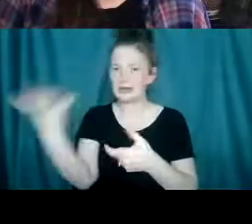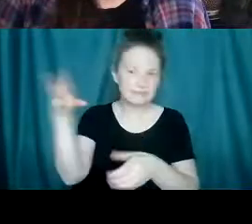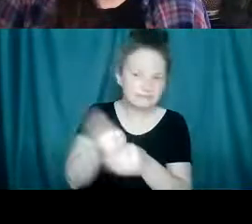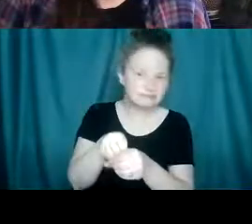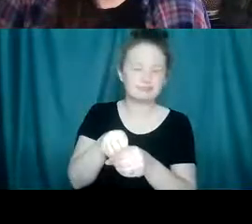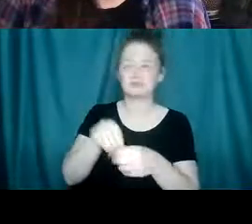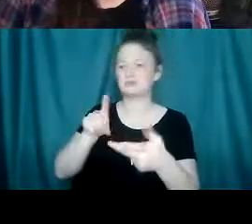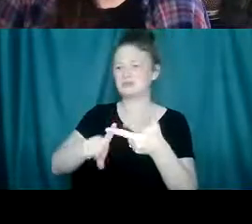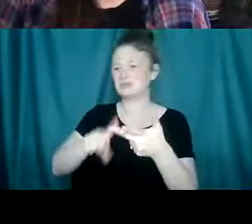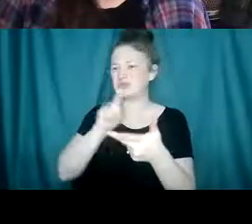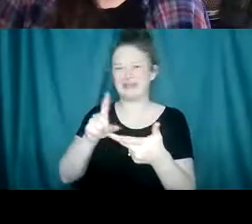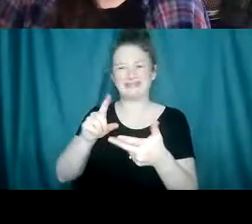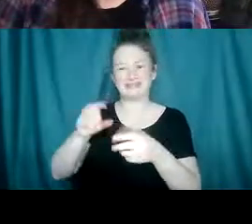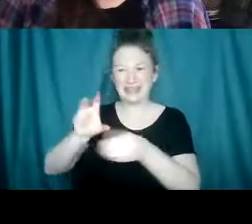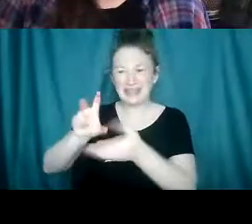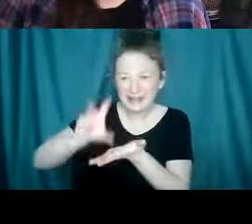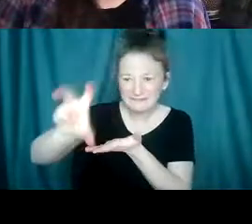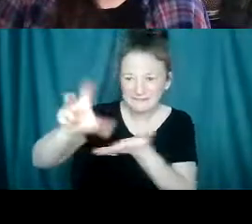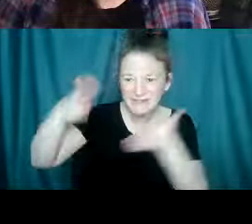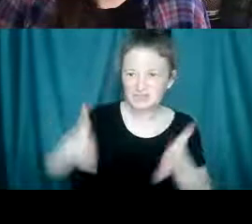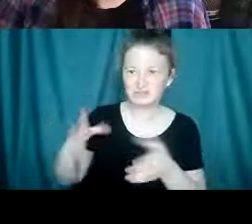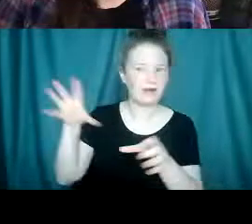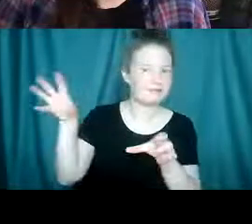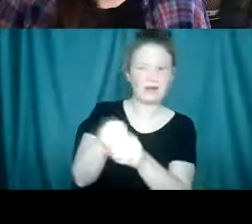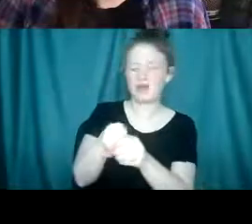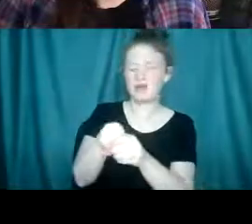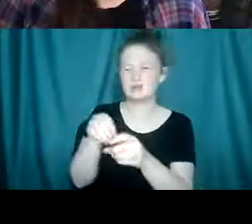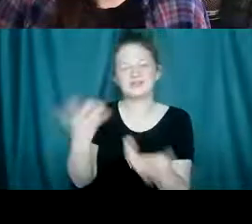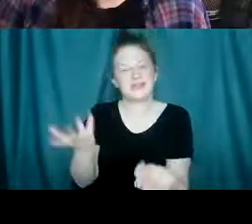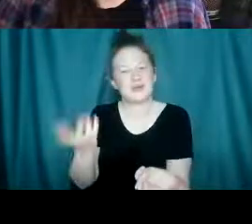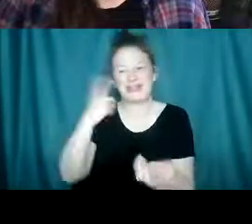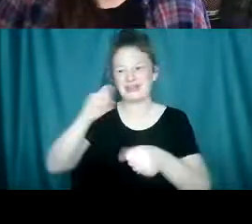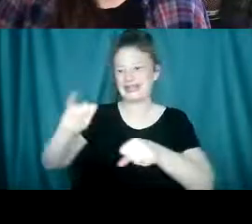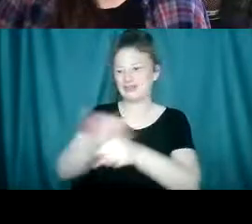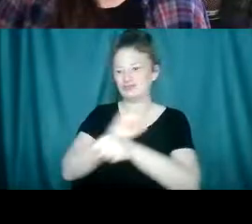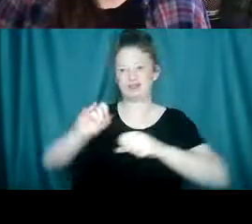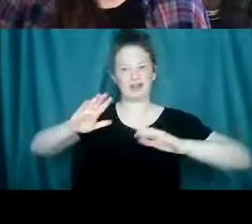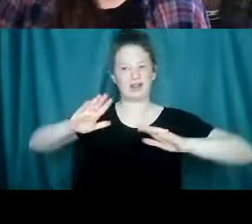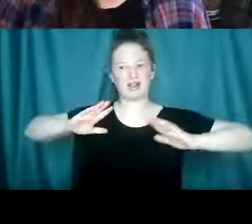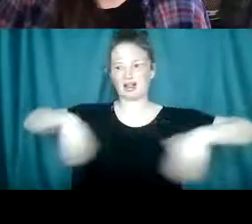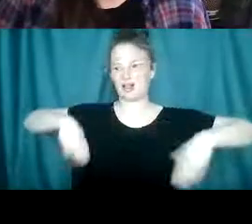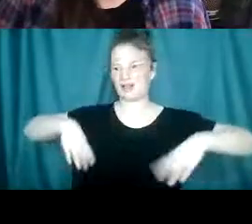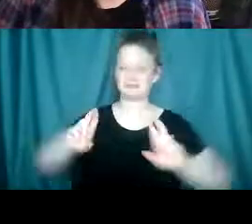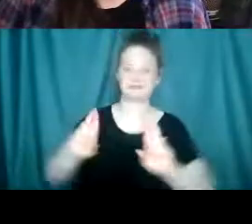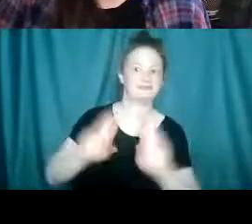really any investors to be on board. So I don't think the industry is really there, but I think in the next decade or